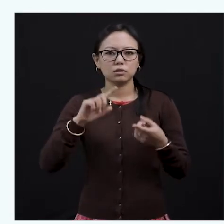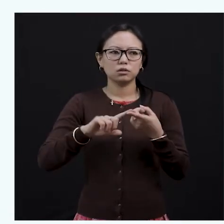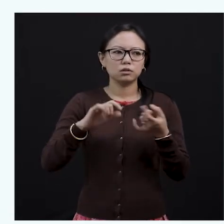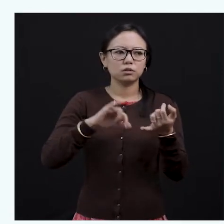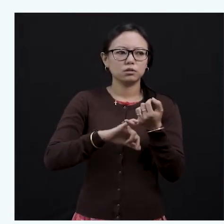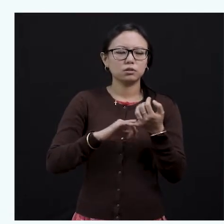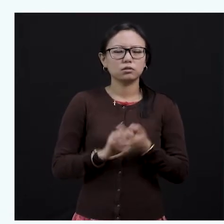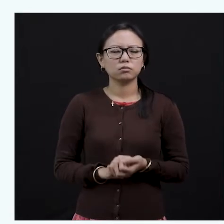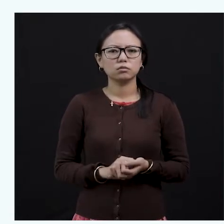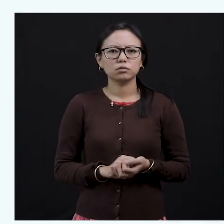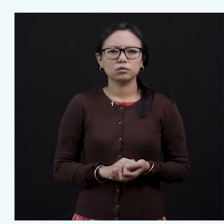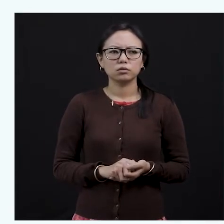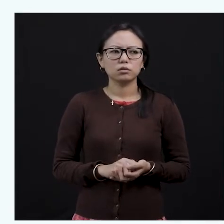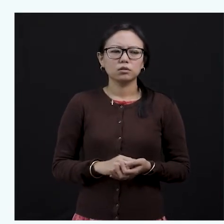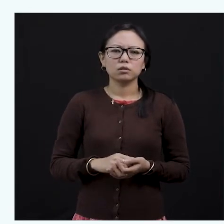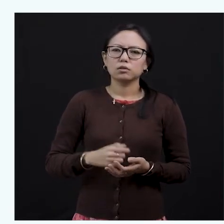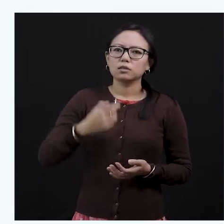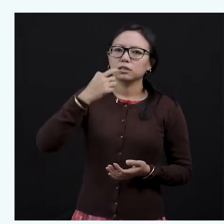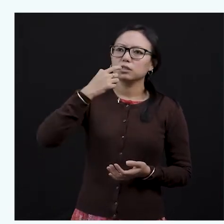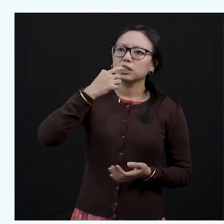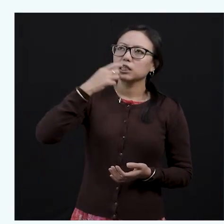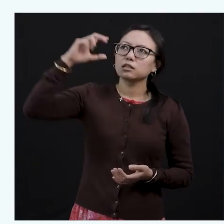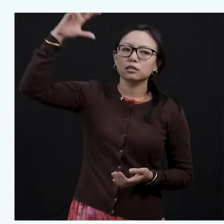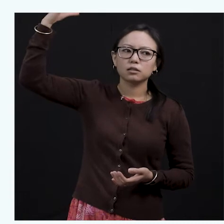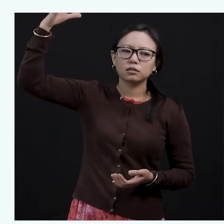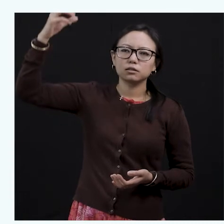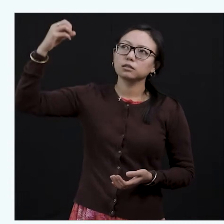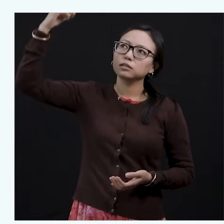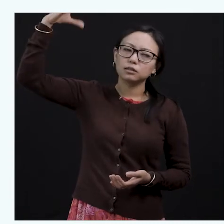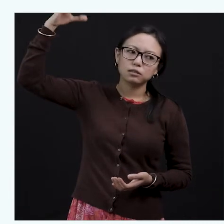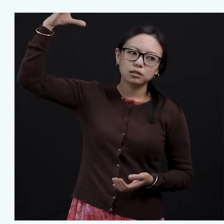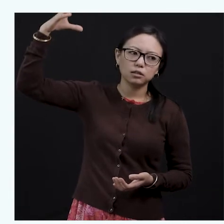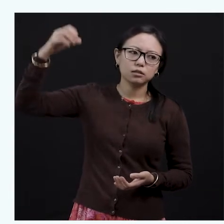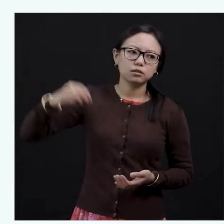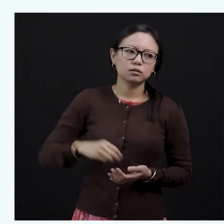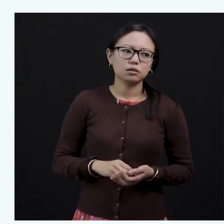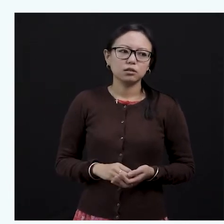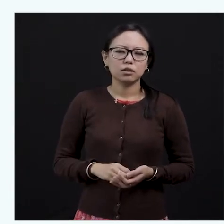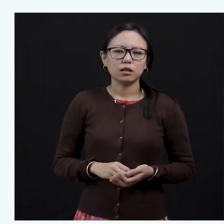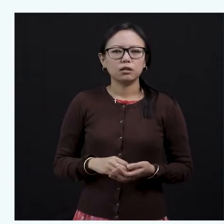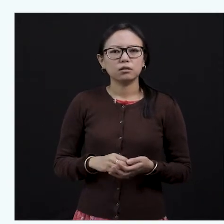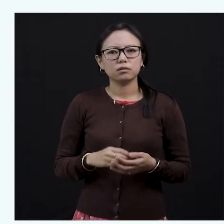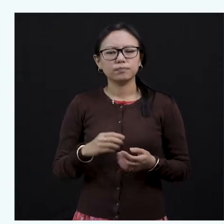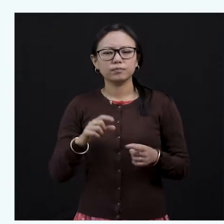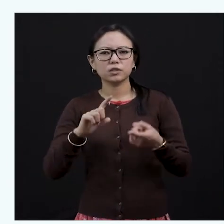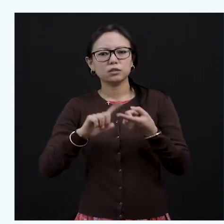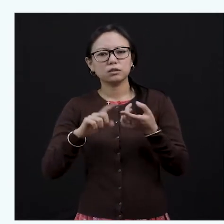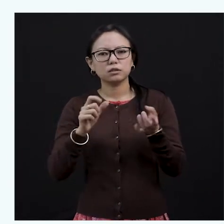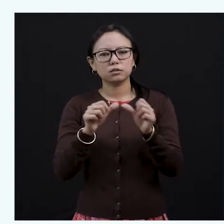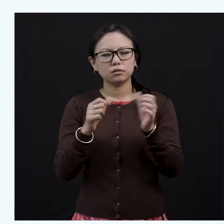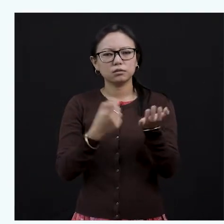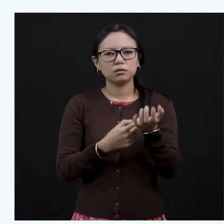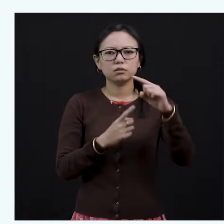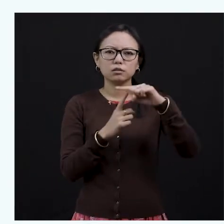planets and the stars, right? Starting with the sun. So the sun is a heavenly